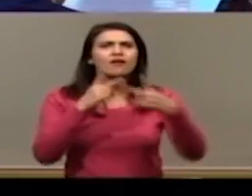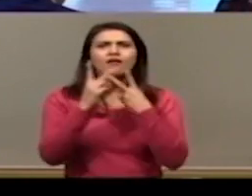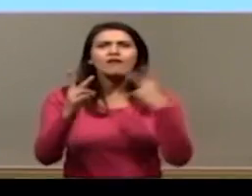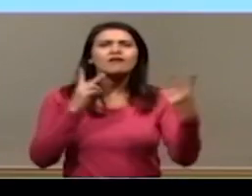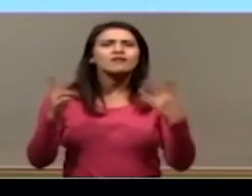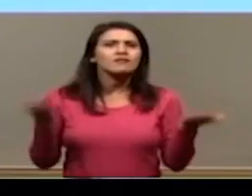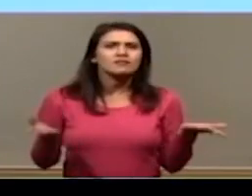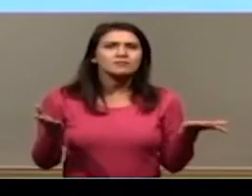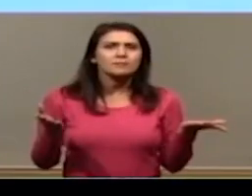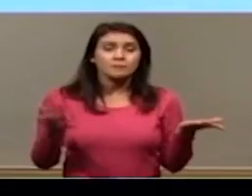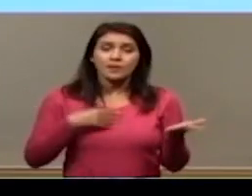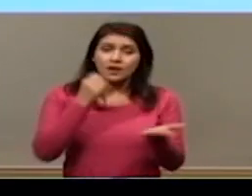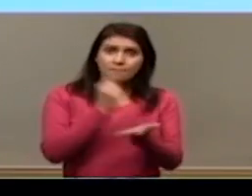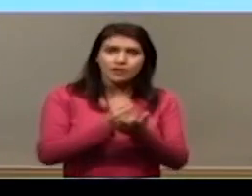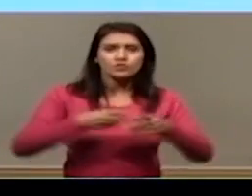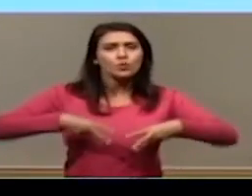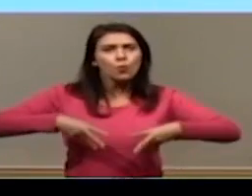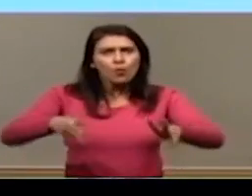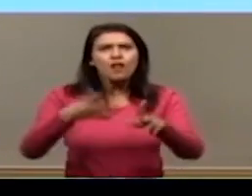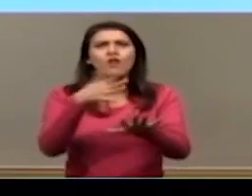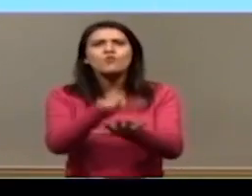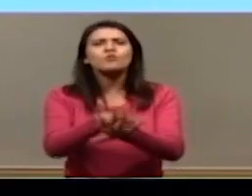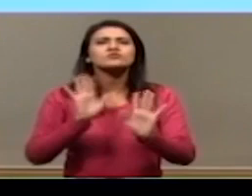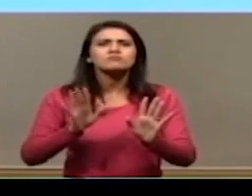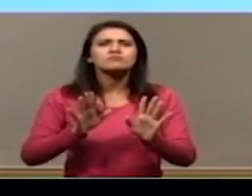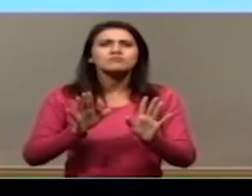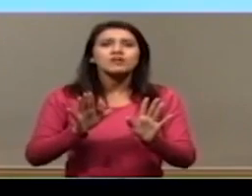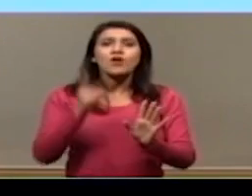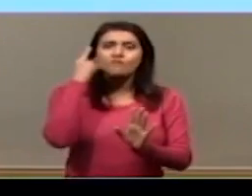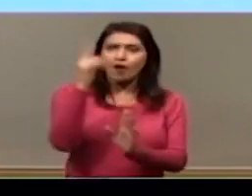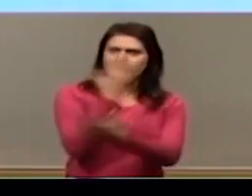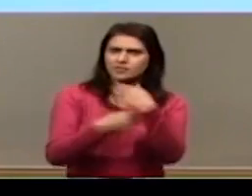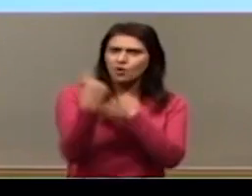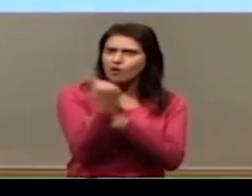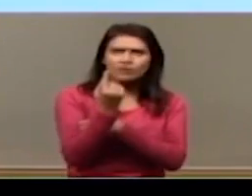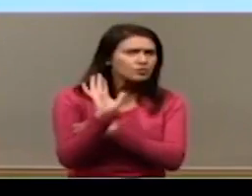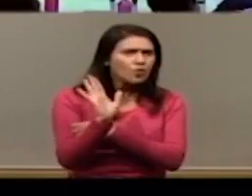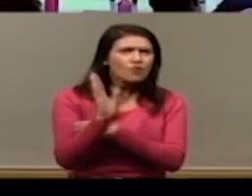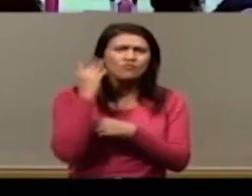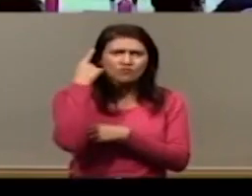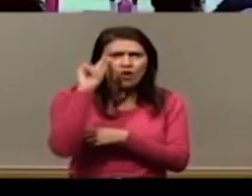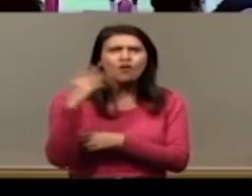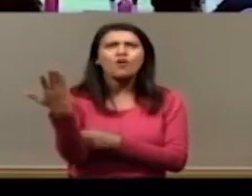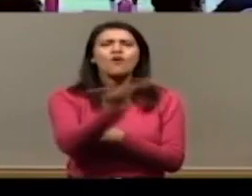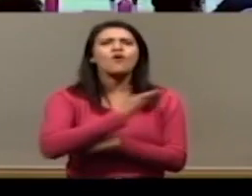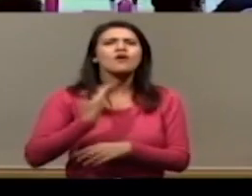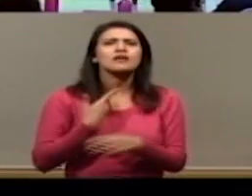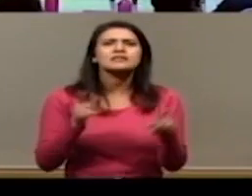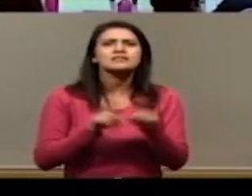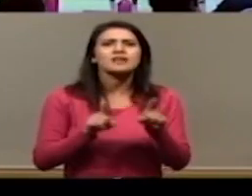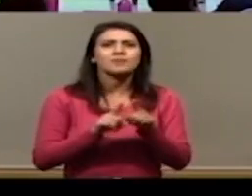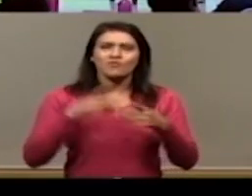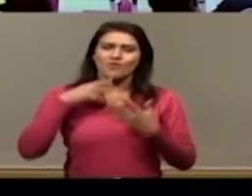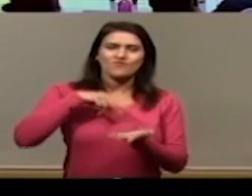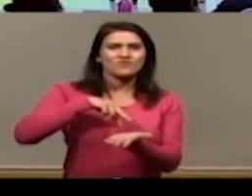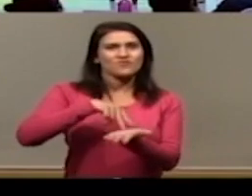say we want to build inclusive streets and public spaces for all, it's not just for the disabled. It's for all of us, right? We're so intertwined. If you have a